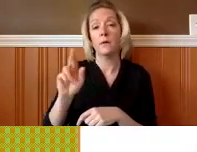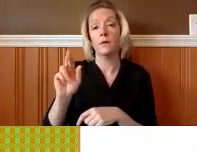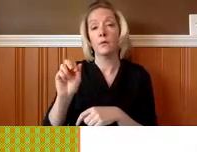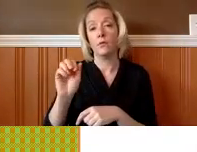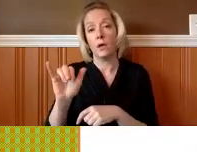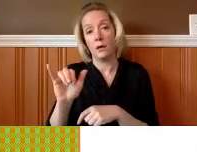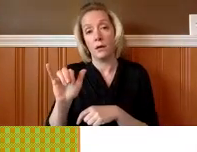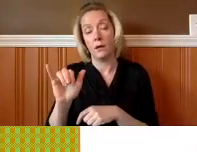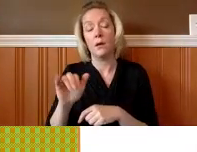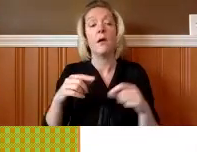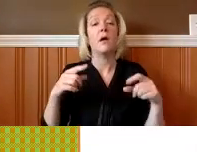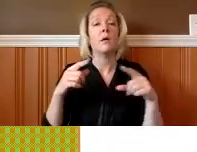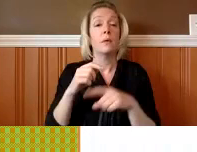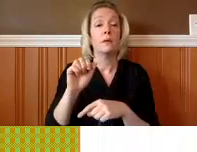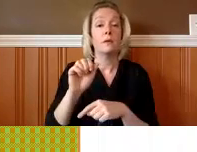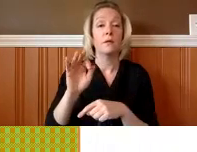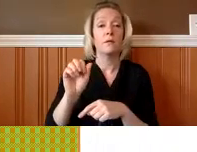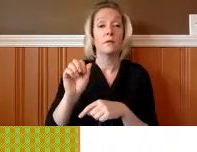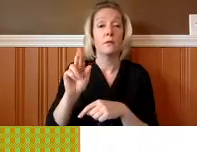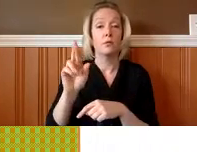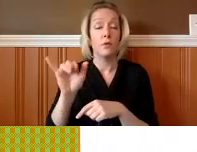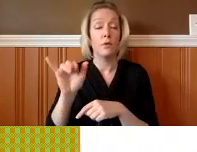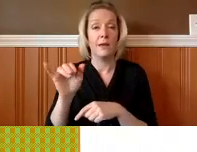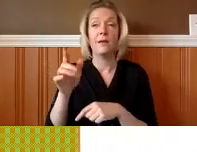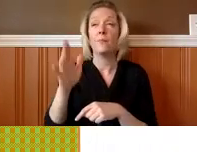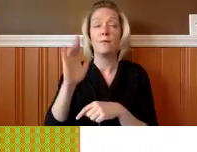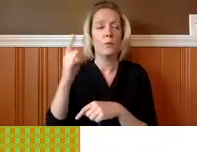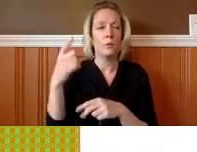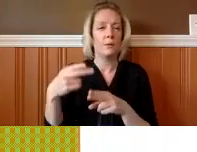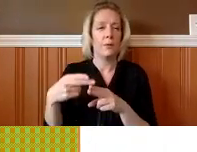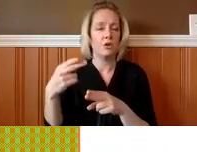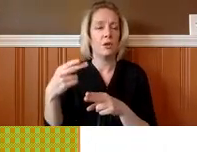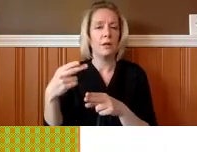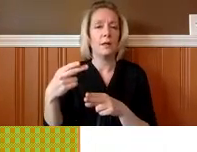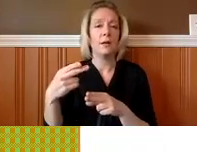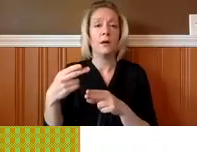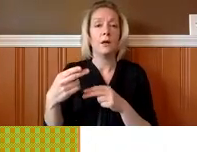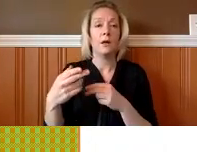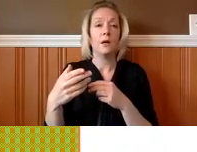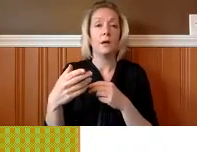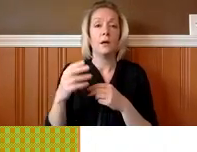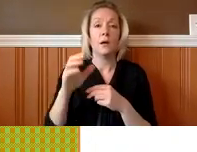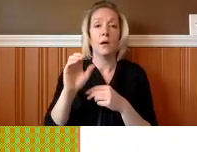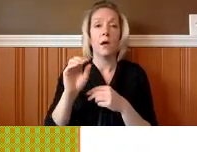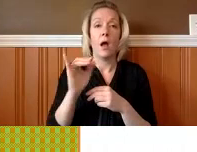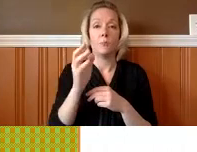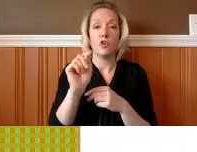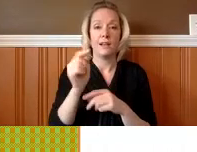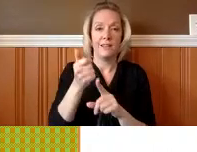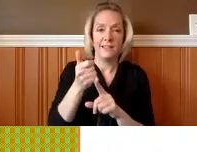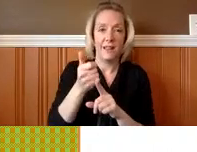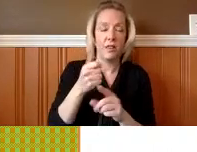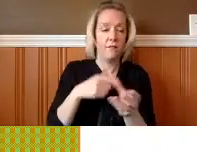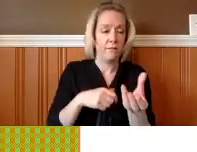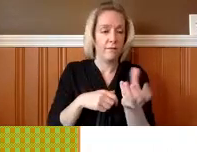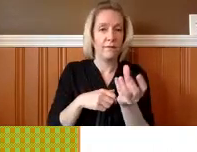Of course, complexity of array is what somebody had mentioned earlier, what we're presenting our objects again. So what is the background